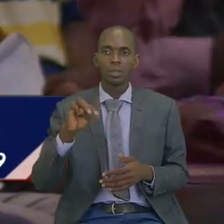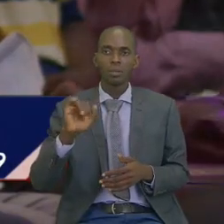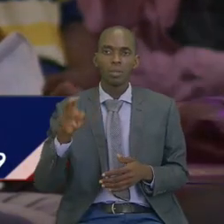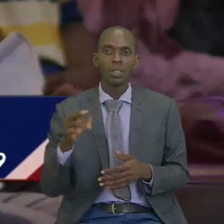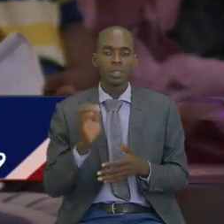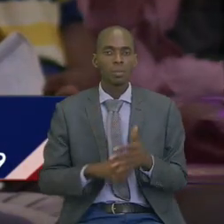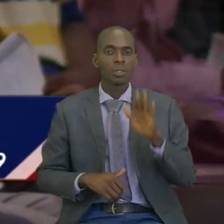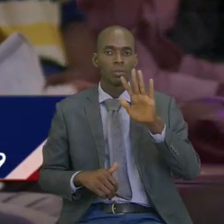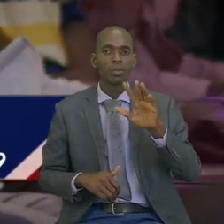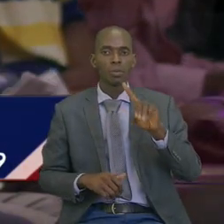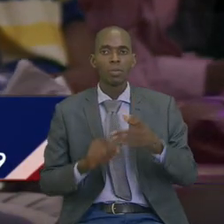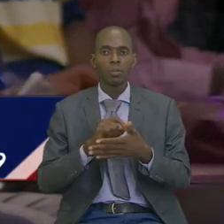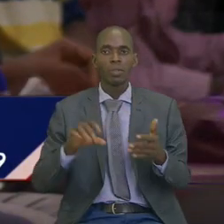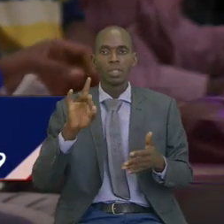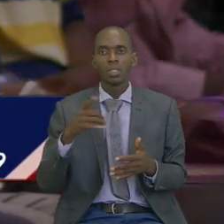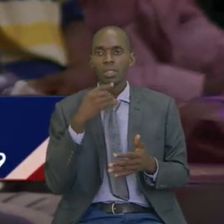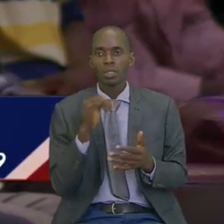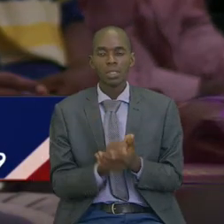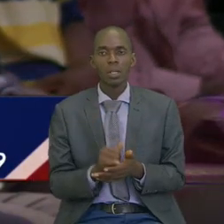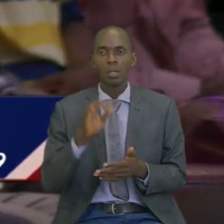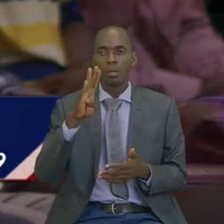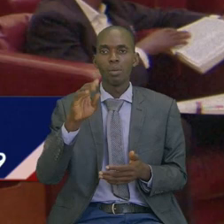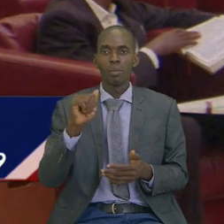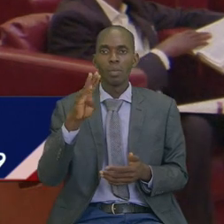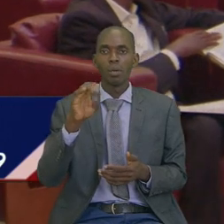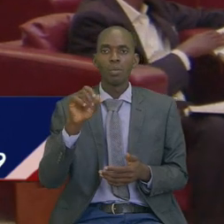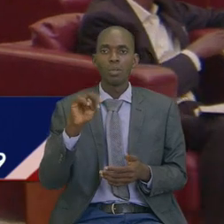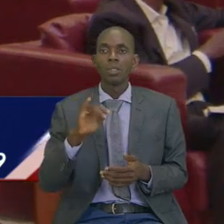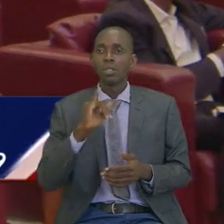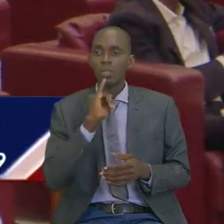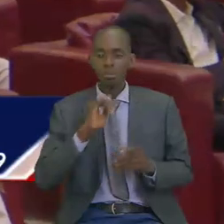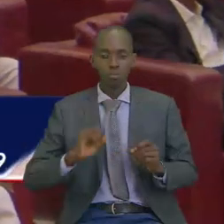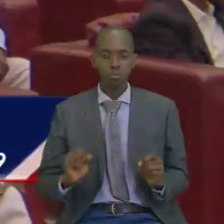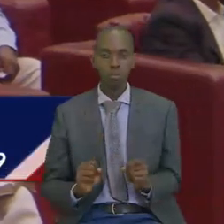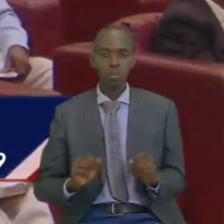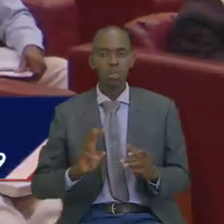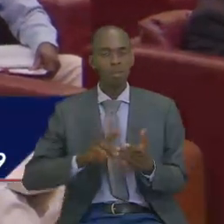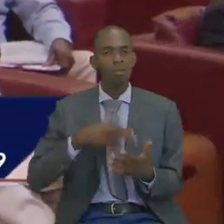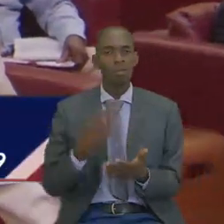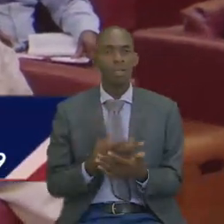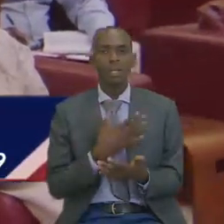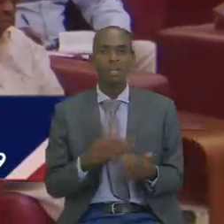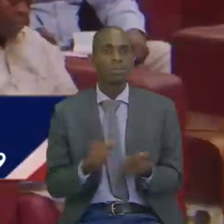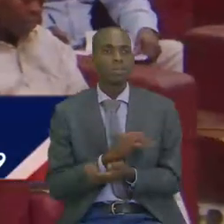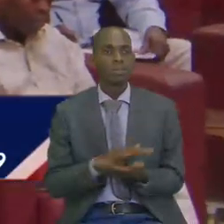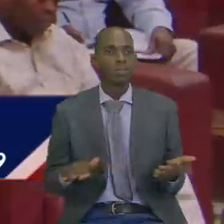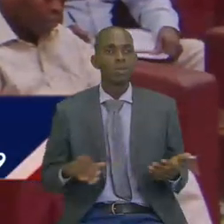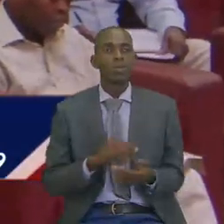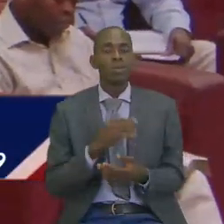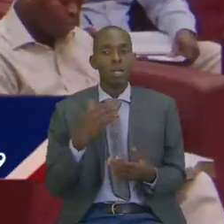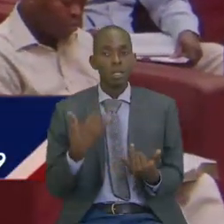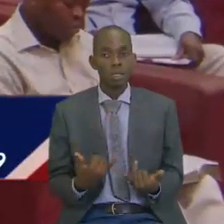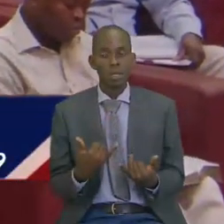verse 8, Babylon is suddenly falling and destroyed. When they were in power, and then Nebuchadnezzar